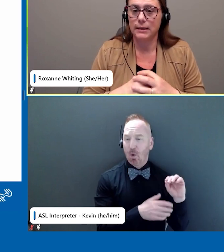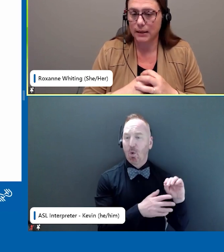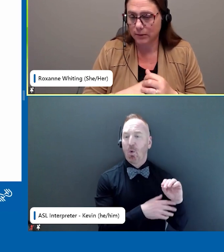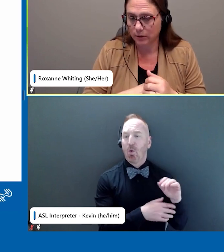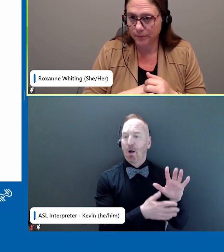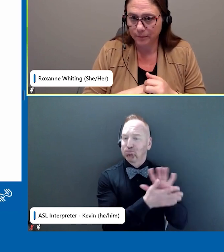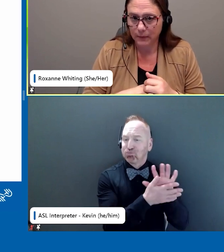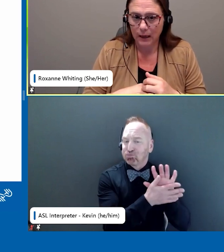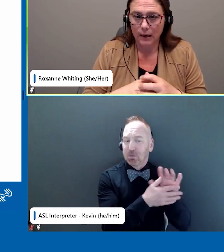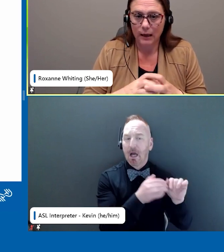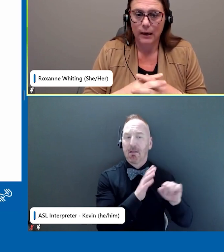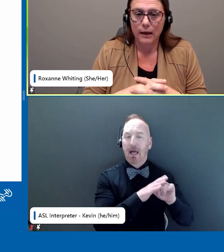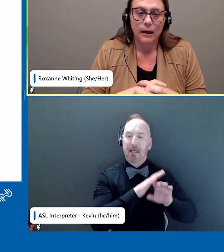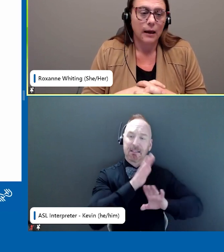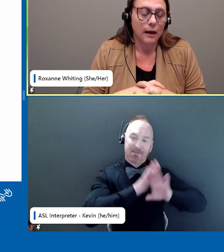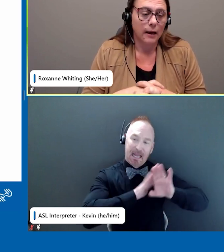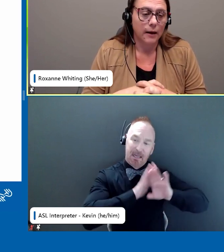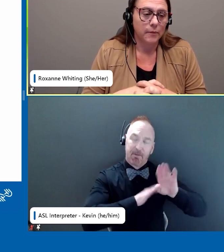content accessible.